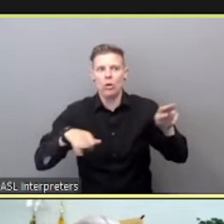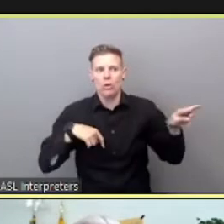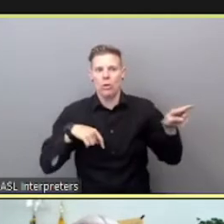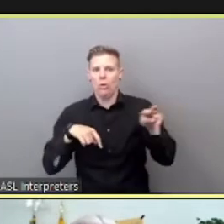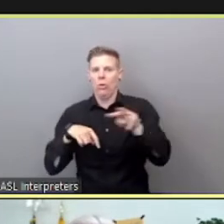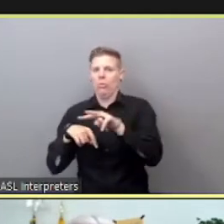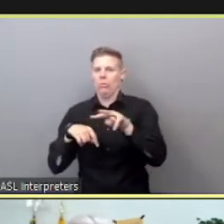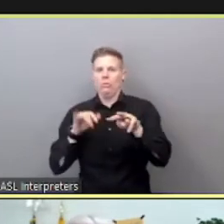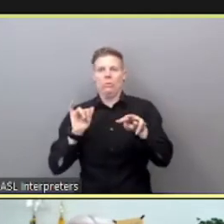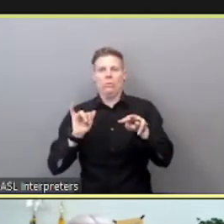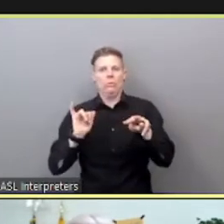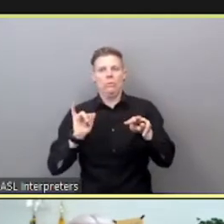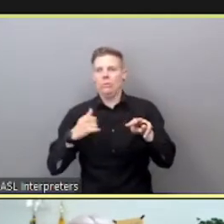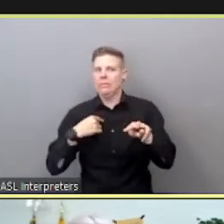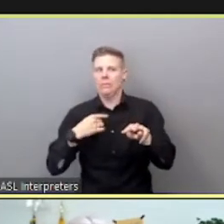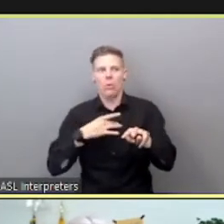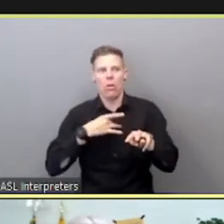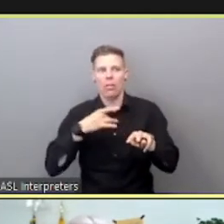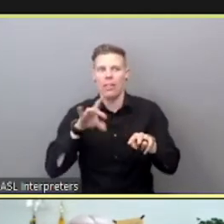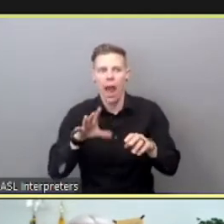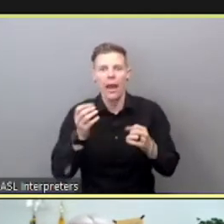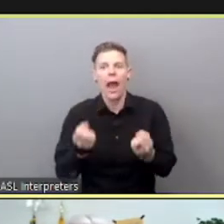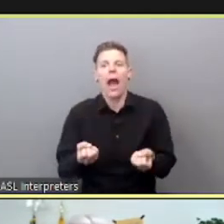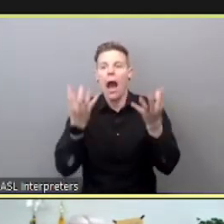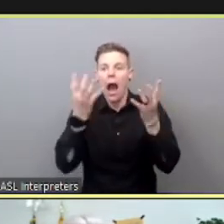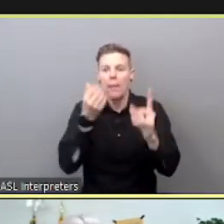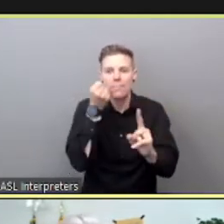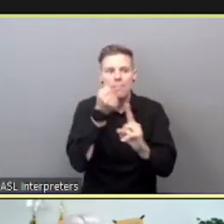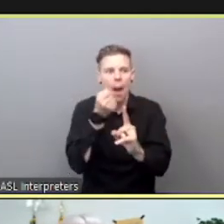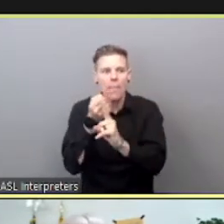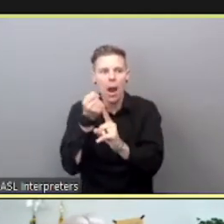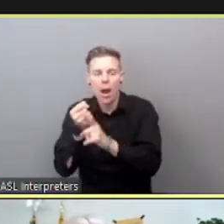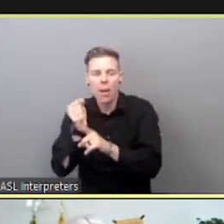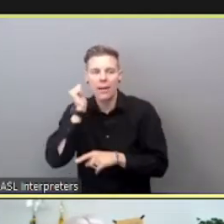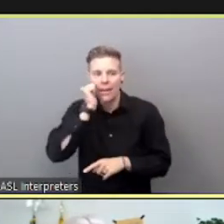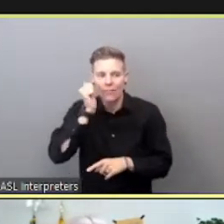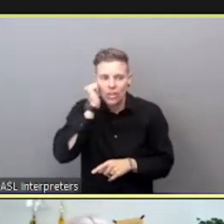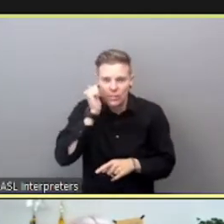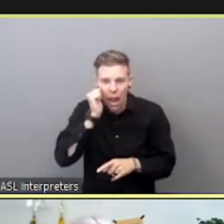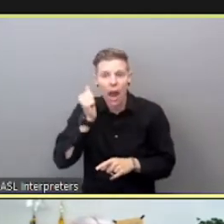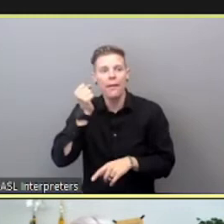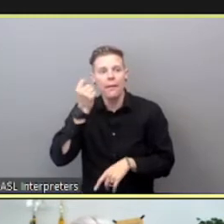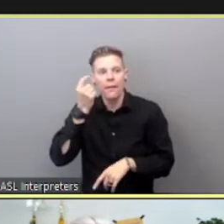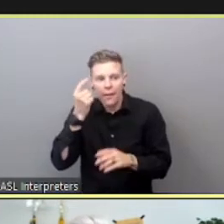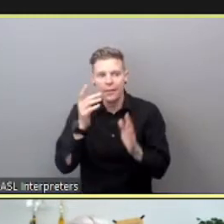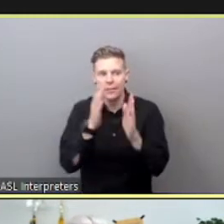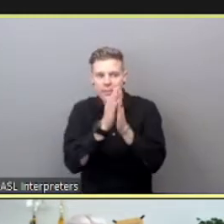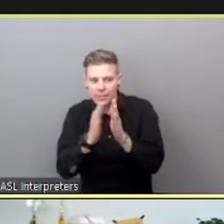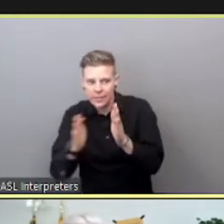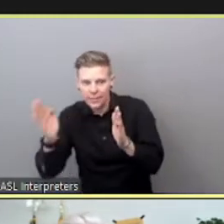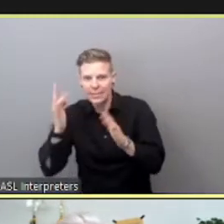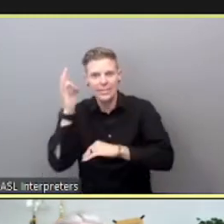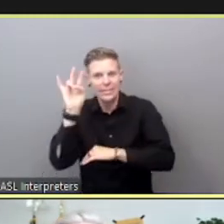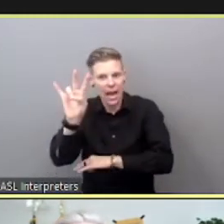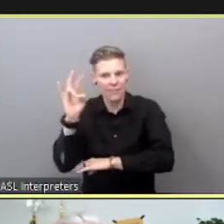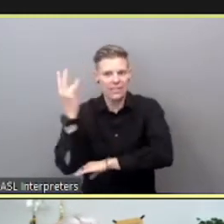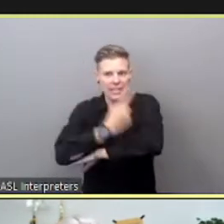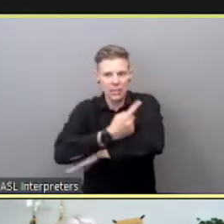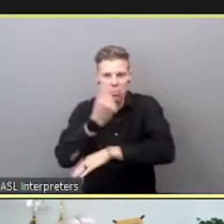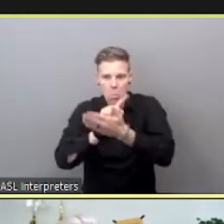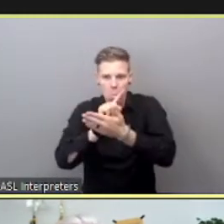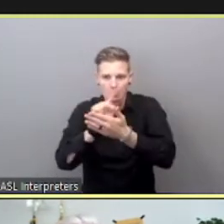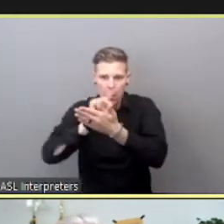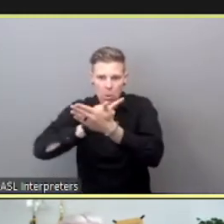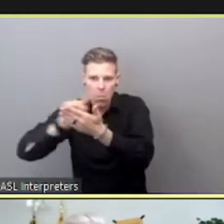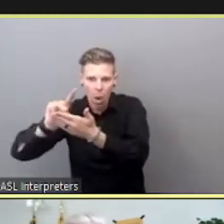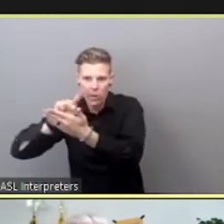per day, averaged over 7 days by the date of specimen collection. This was our big surge last winter in the